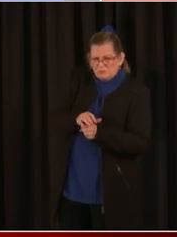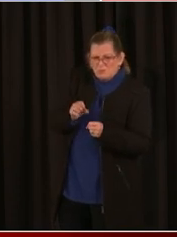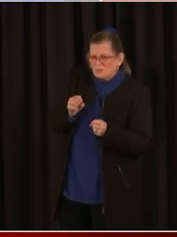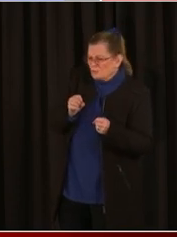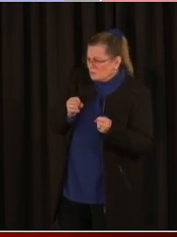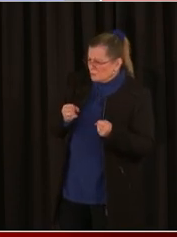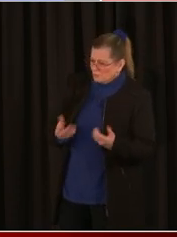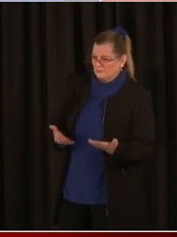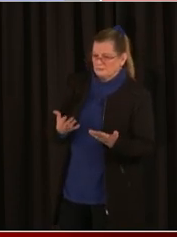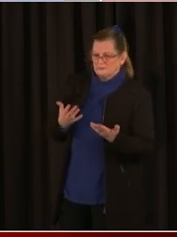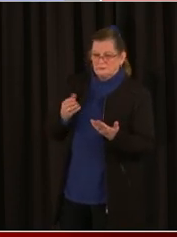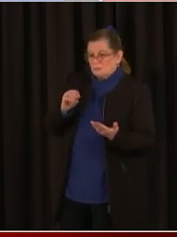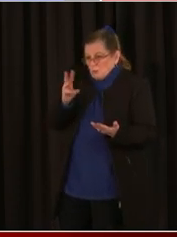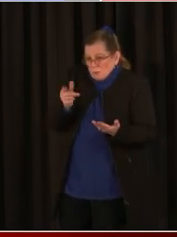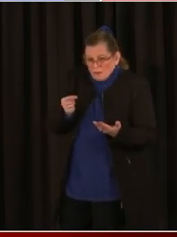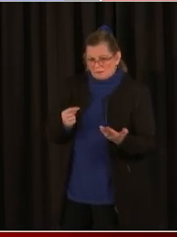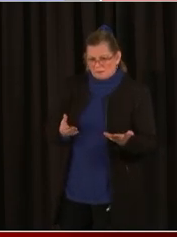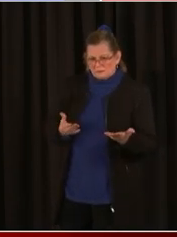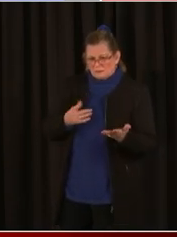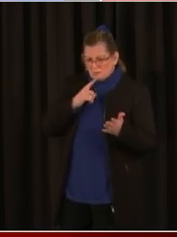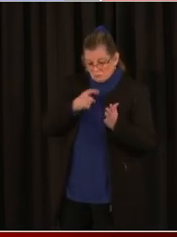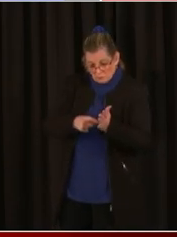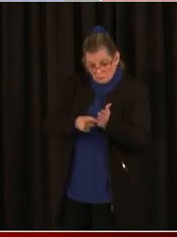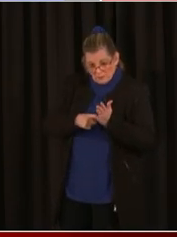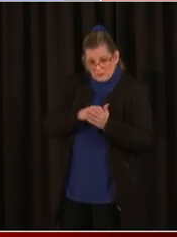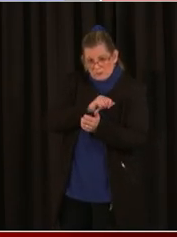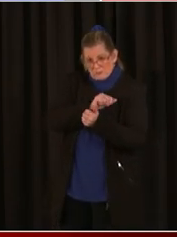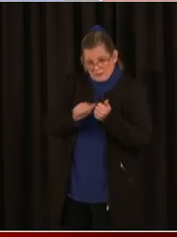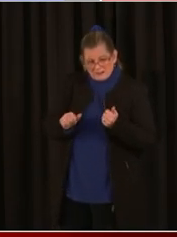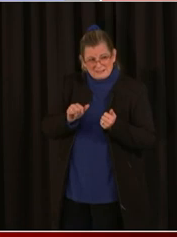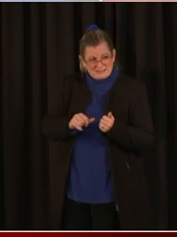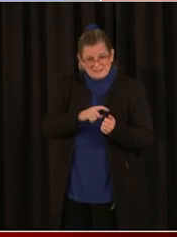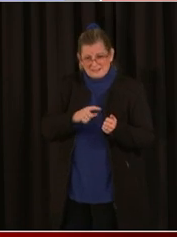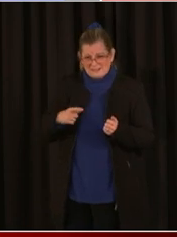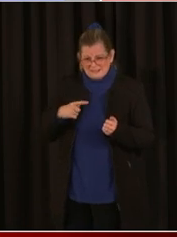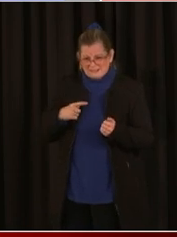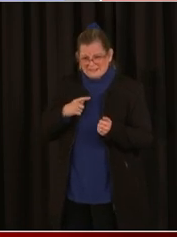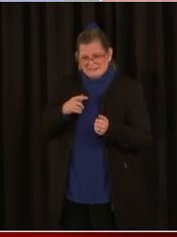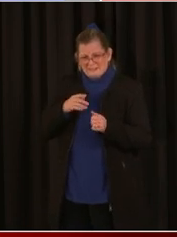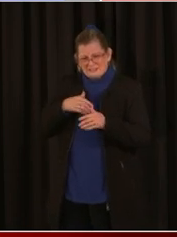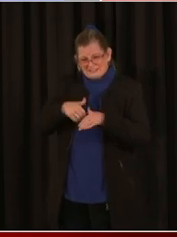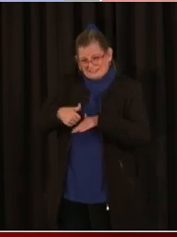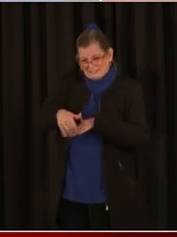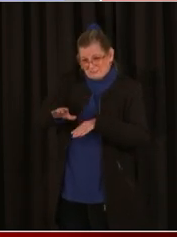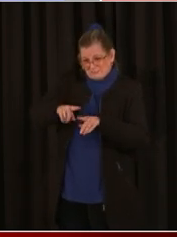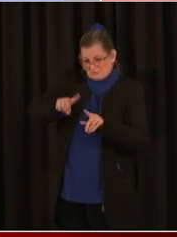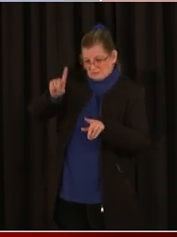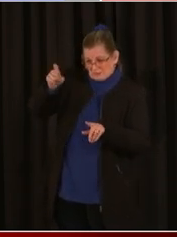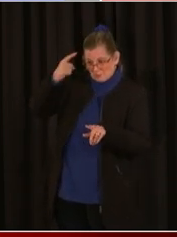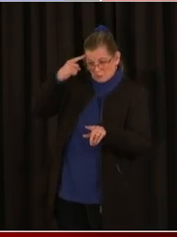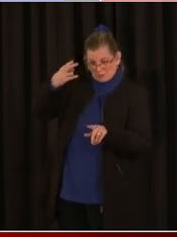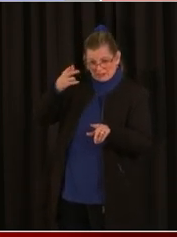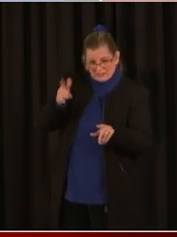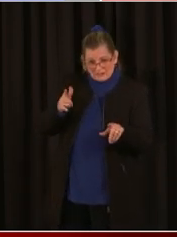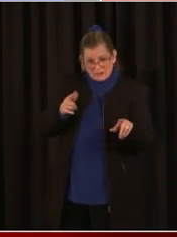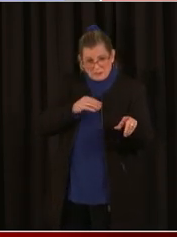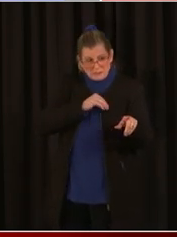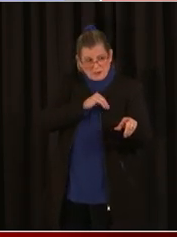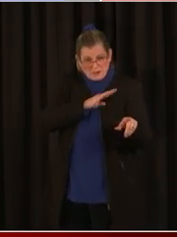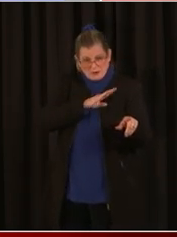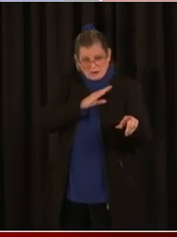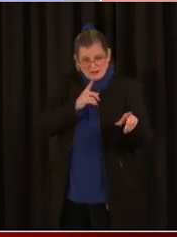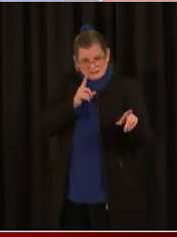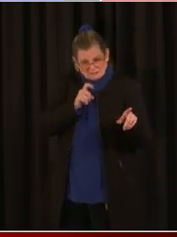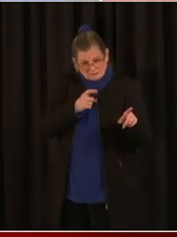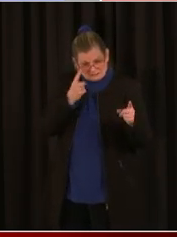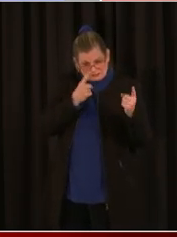what? We're required when we pass legislation to send it to the Hill. The mayor's asked us to consider this emergency bill